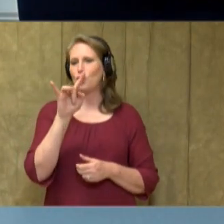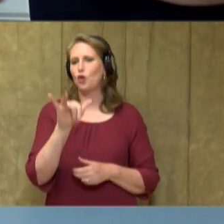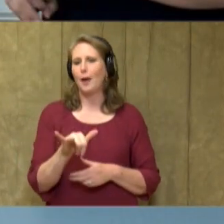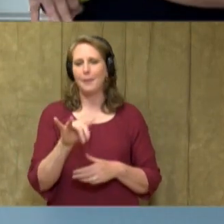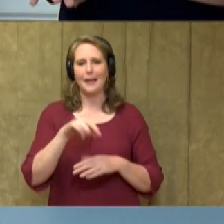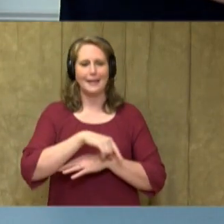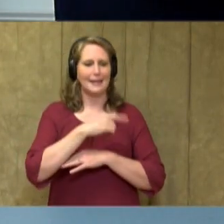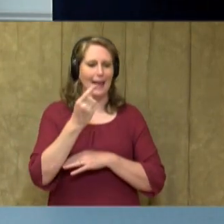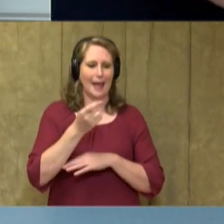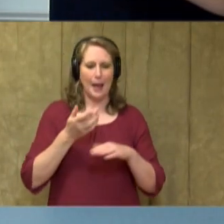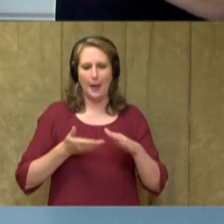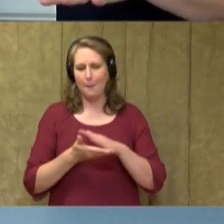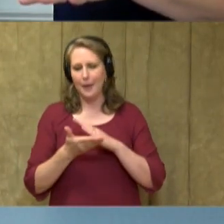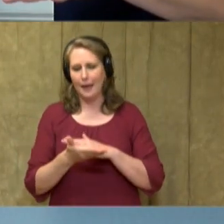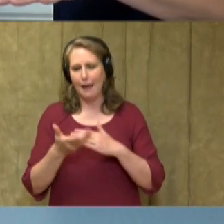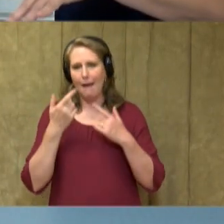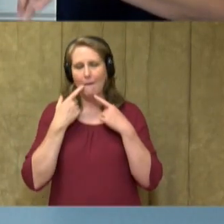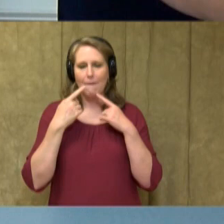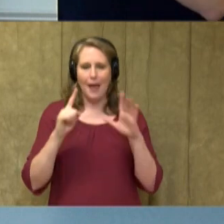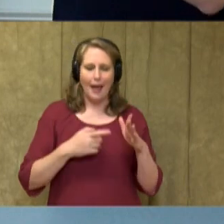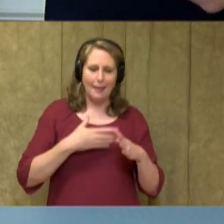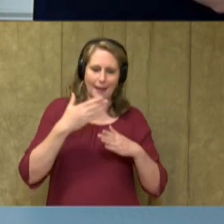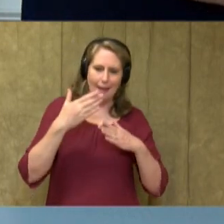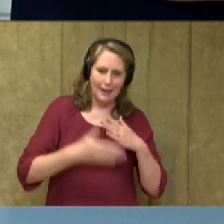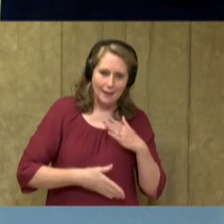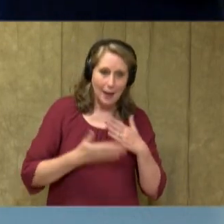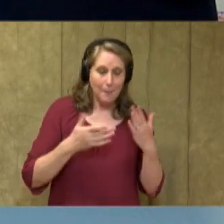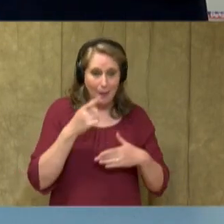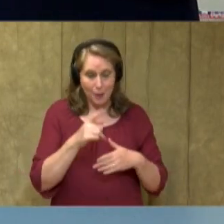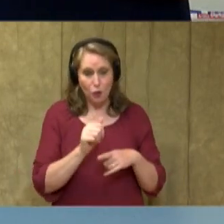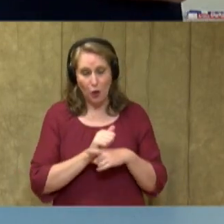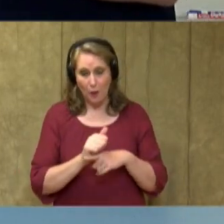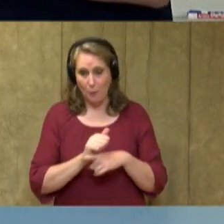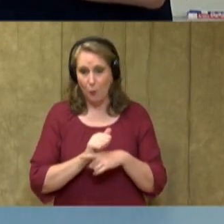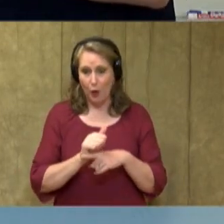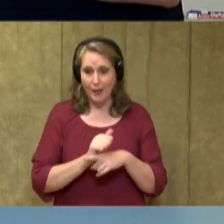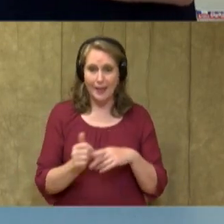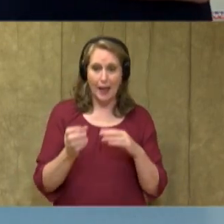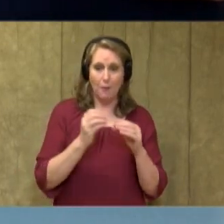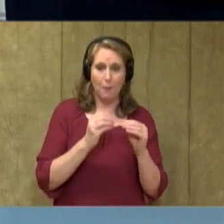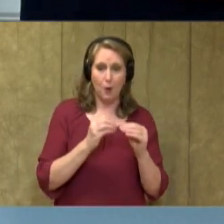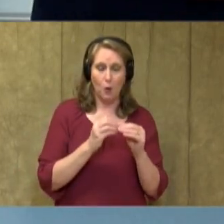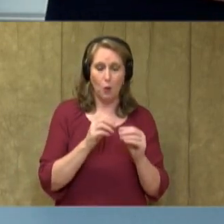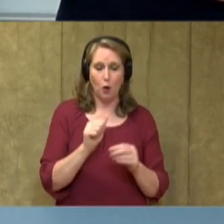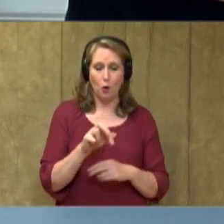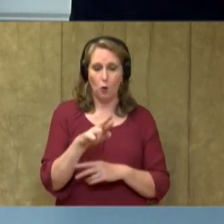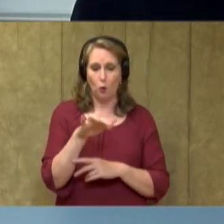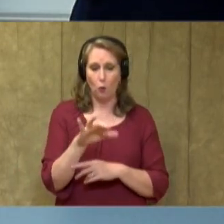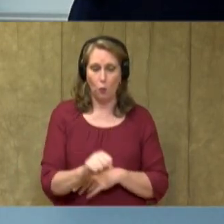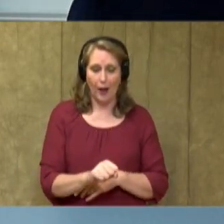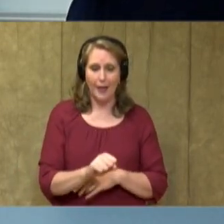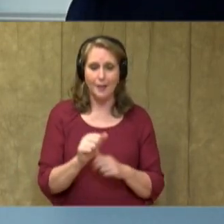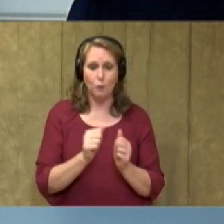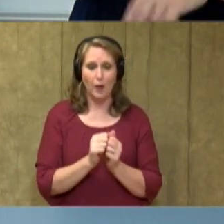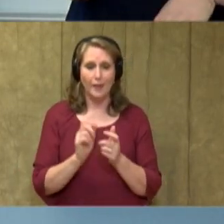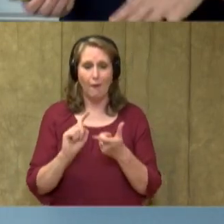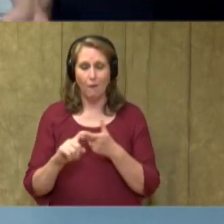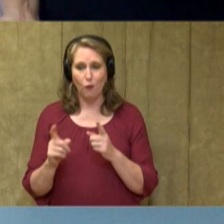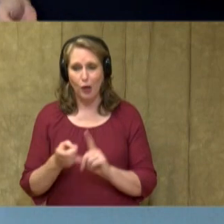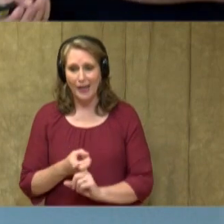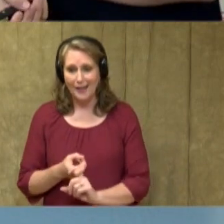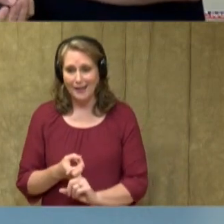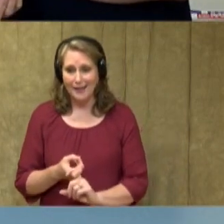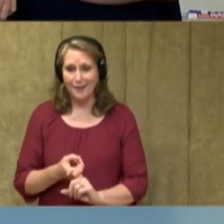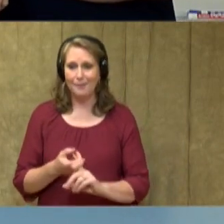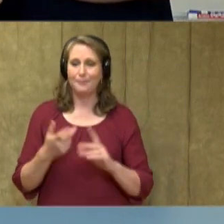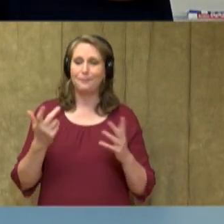of baking has finally come to an end. Maybe you can practice even more arrays with a friend. All